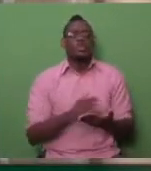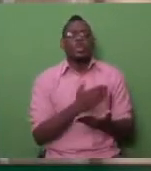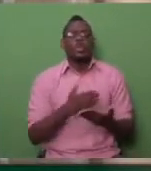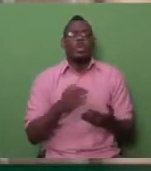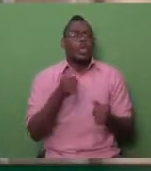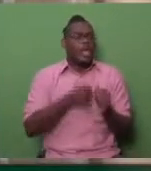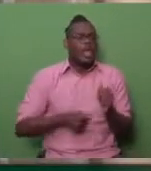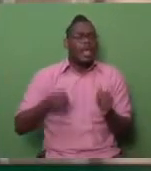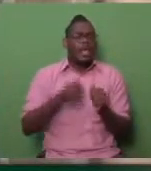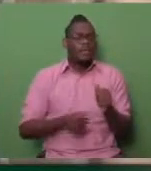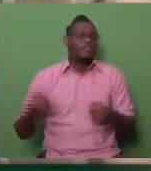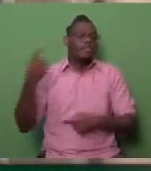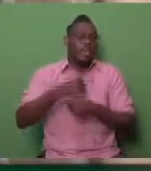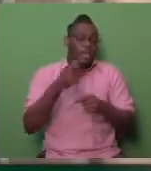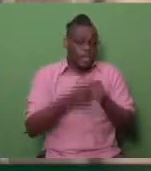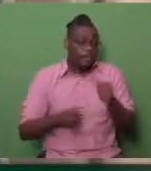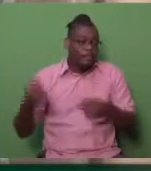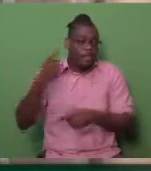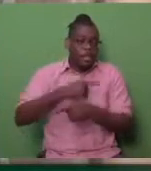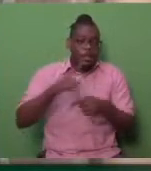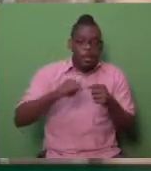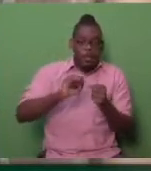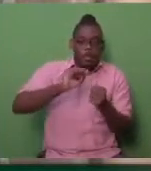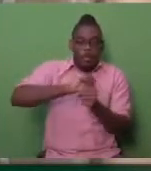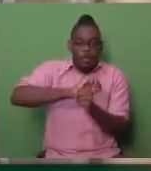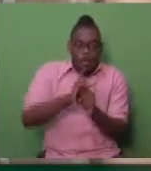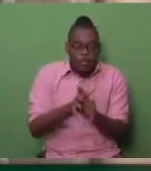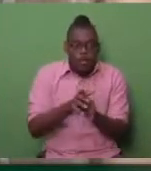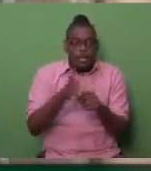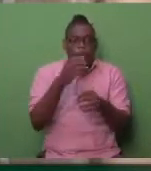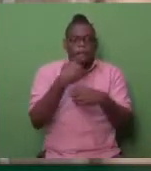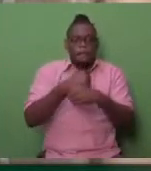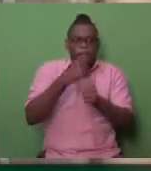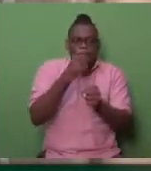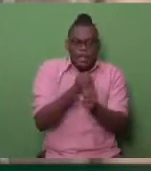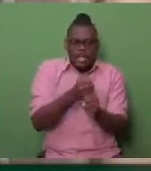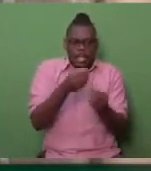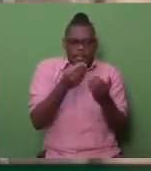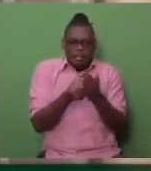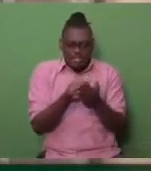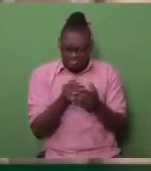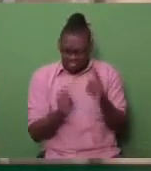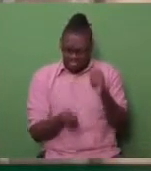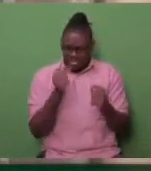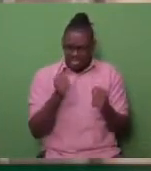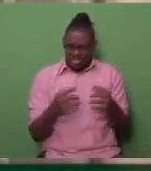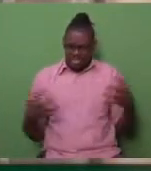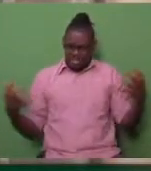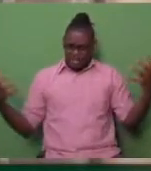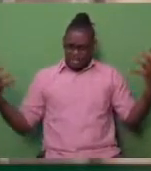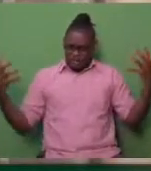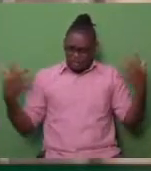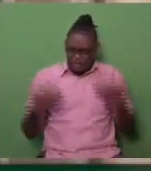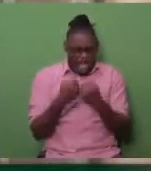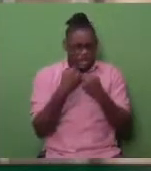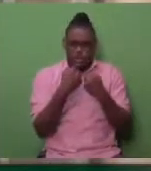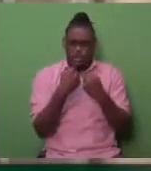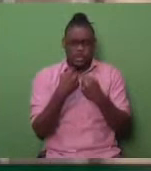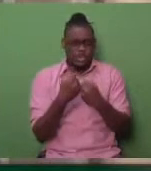The PNM crashed our economy. It was not COVID. The economy crashed long before